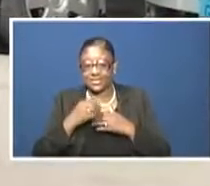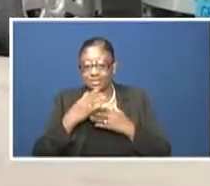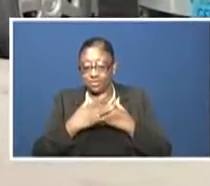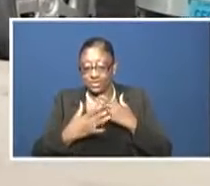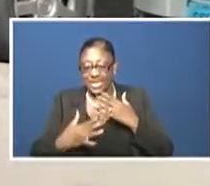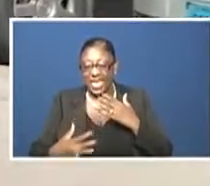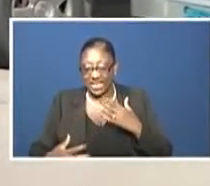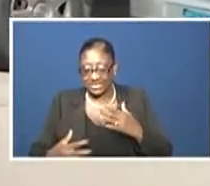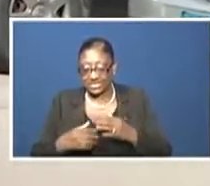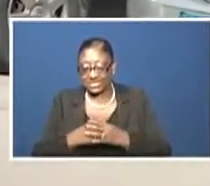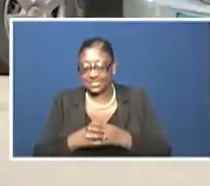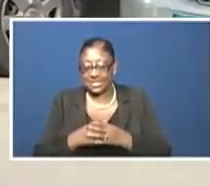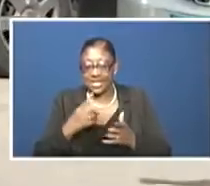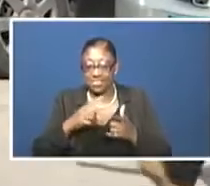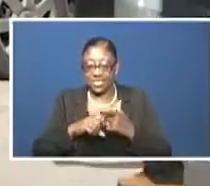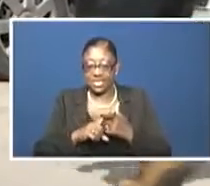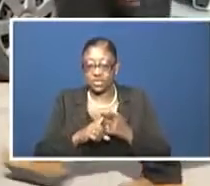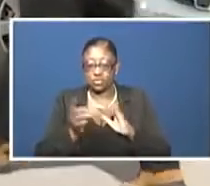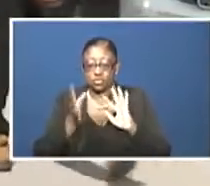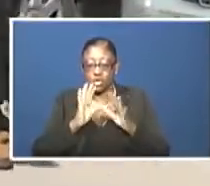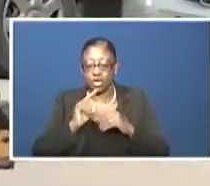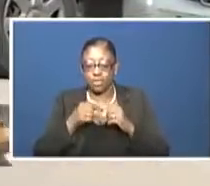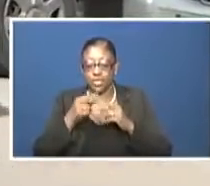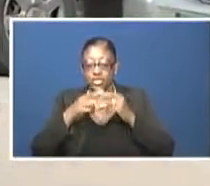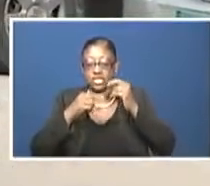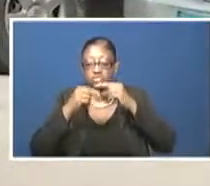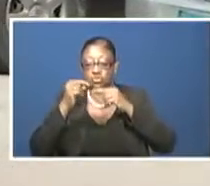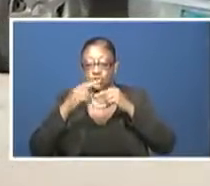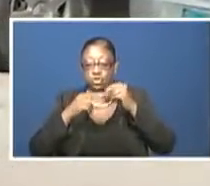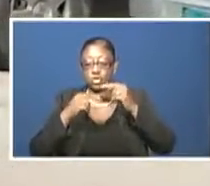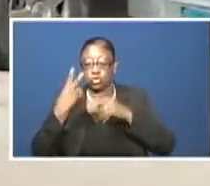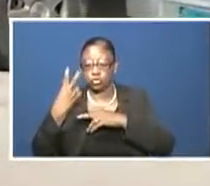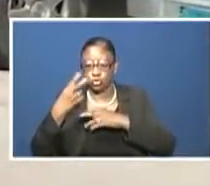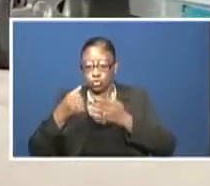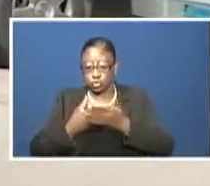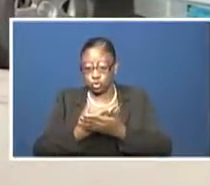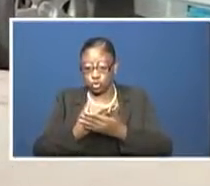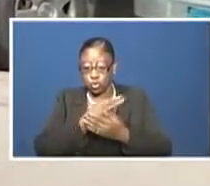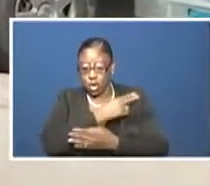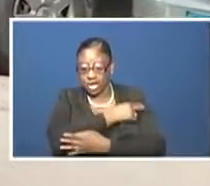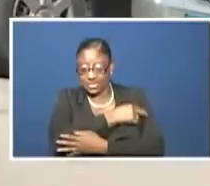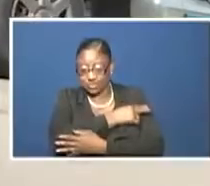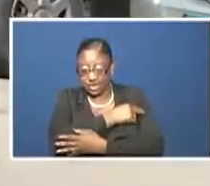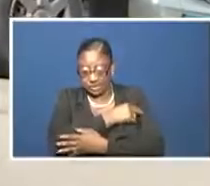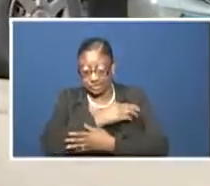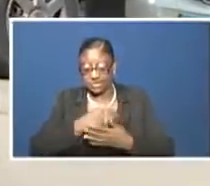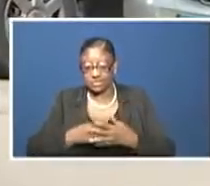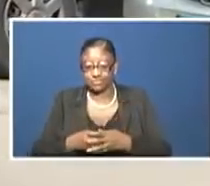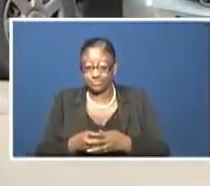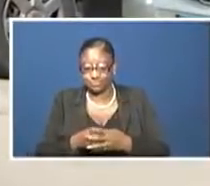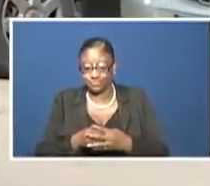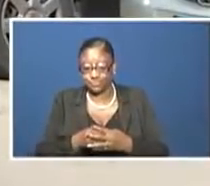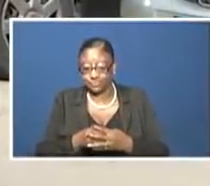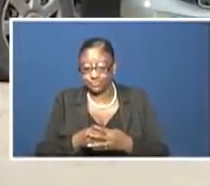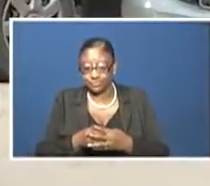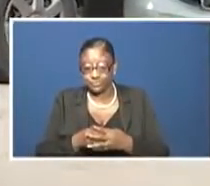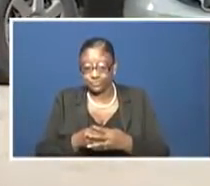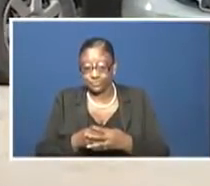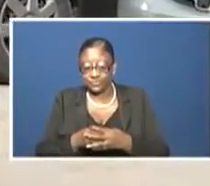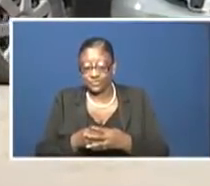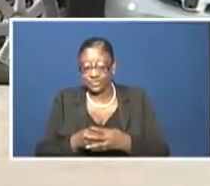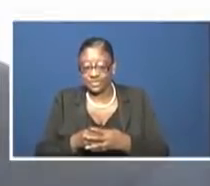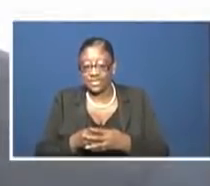also providing an update on the proposed construction of 2 new hospitals in the country. During my